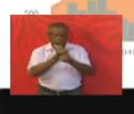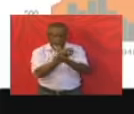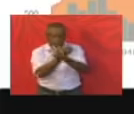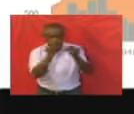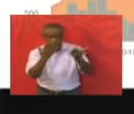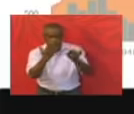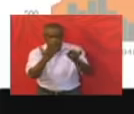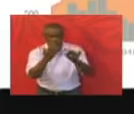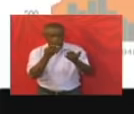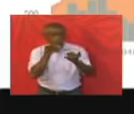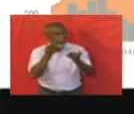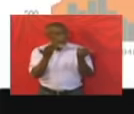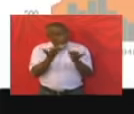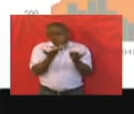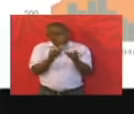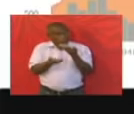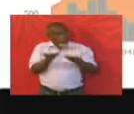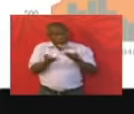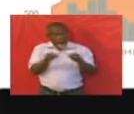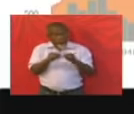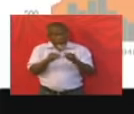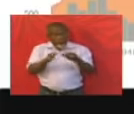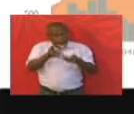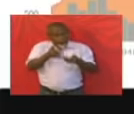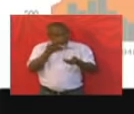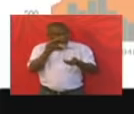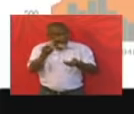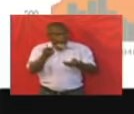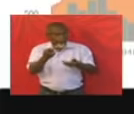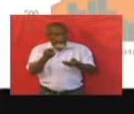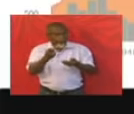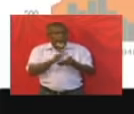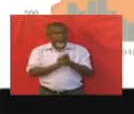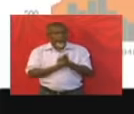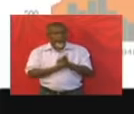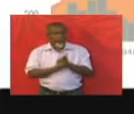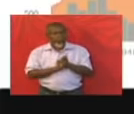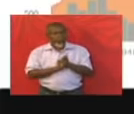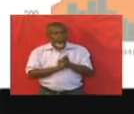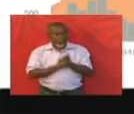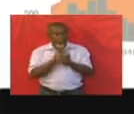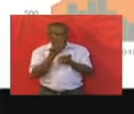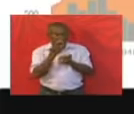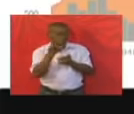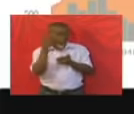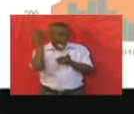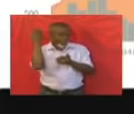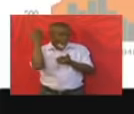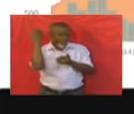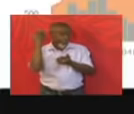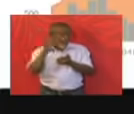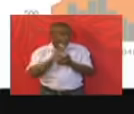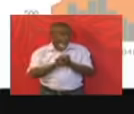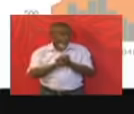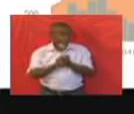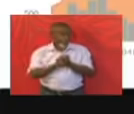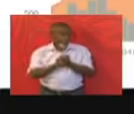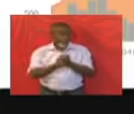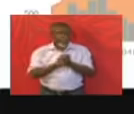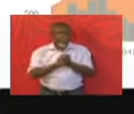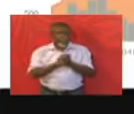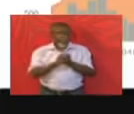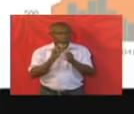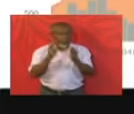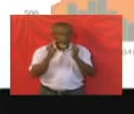little better seen, and you see that those fuchsia bars which correspond to July and the indigo bars that correspond to August